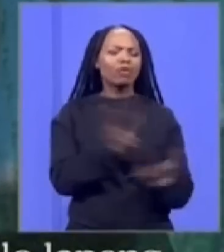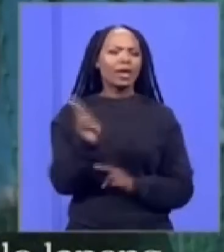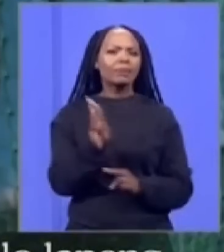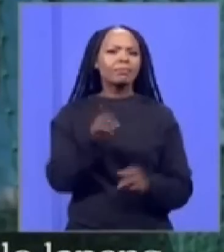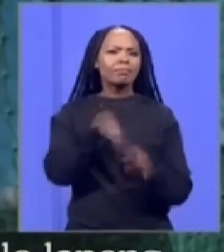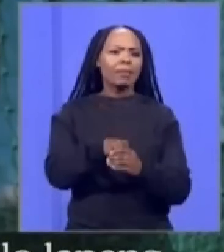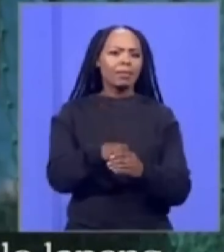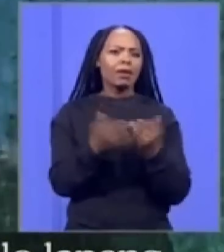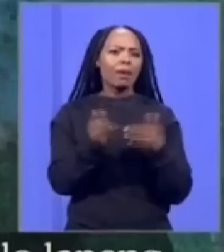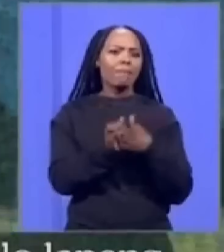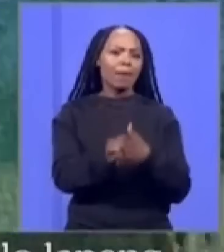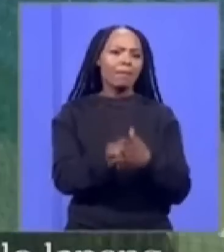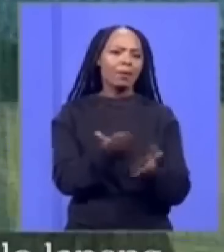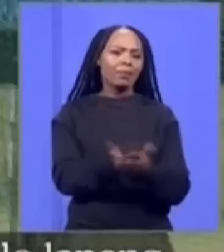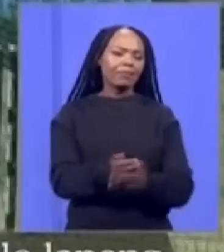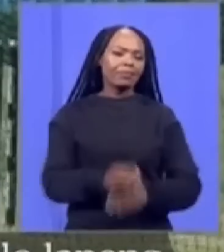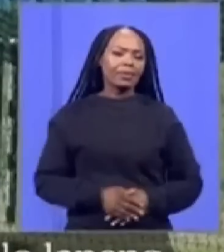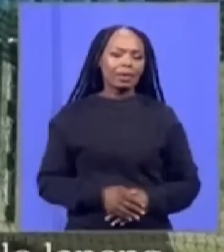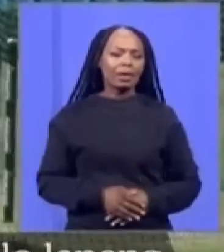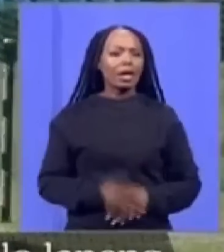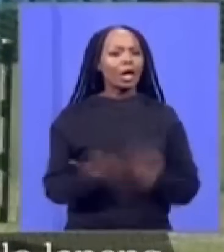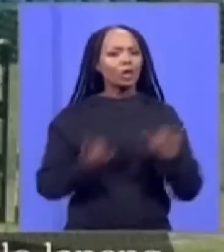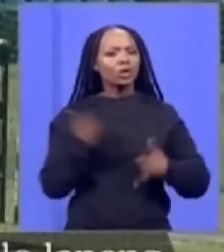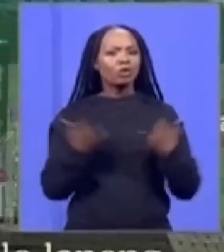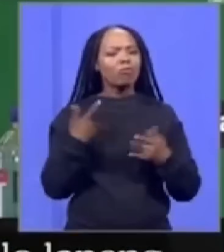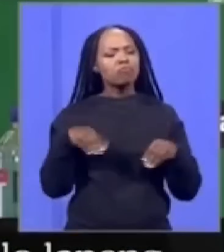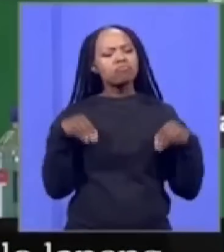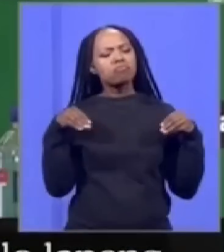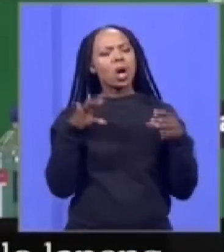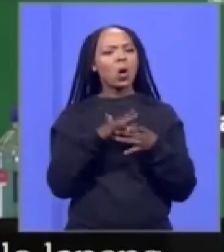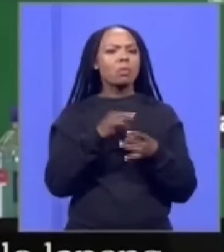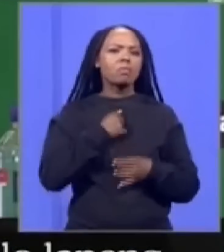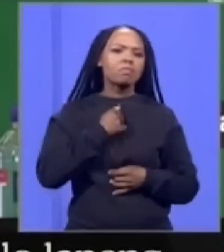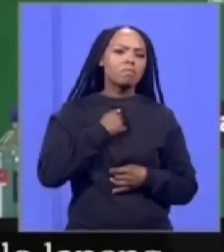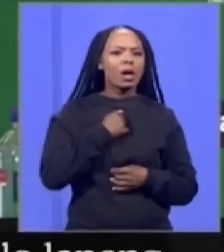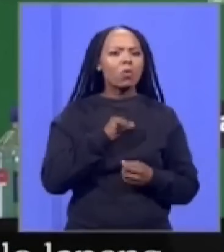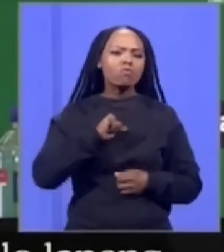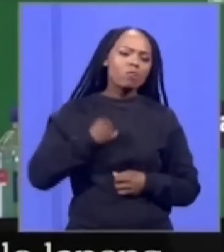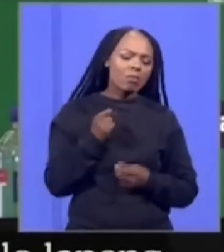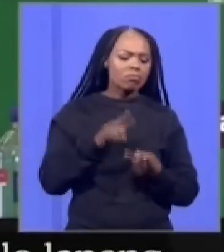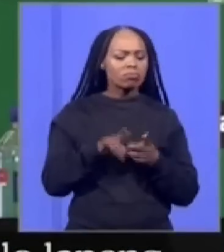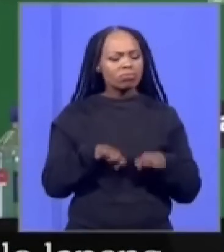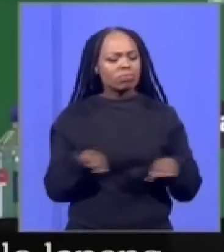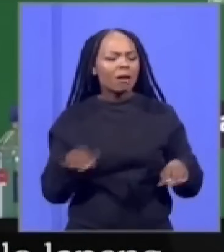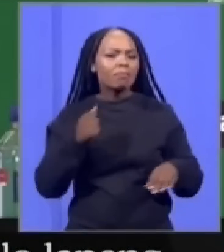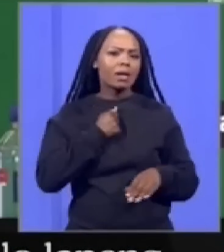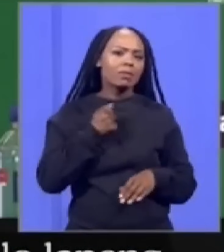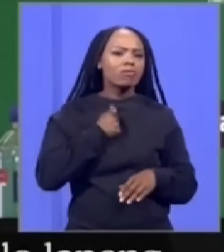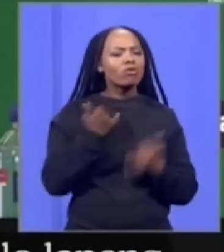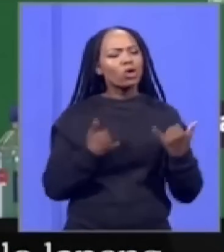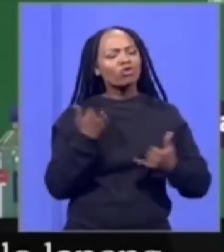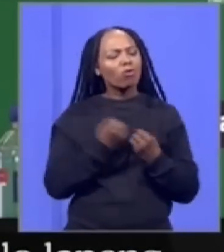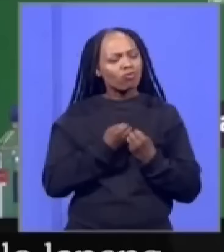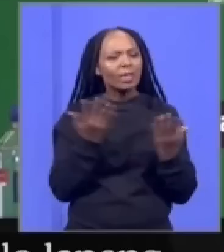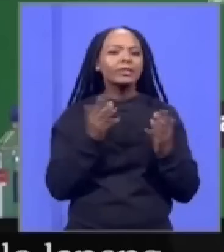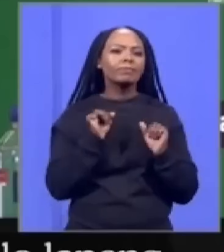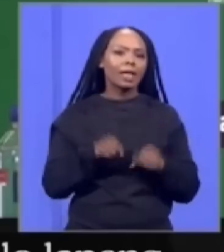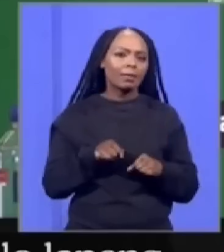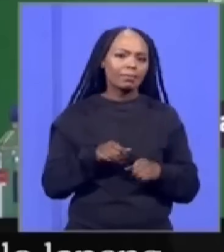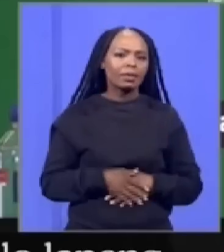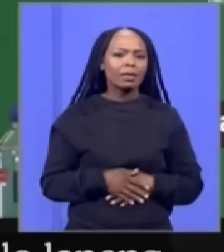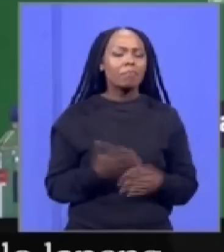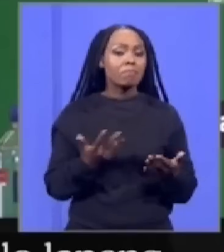etella sehlopha pele. I've enjoyed the time being at home, spending with the wife, spending with the little one. That's what I've enjoyed a lot. Missed